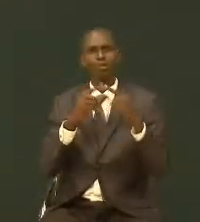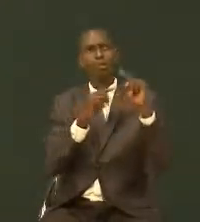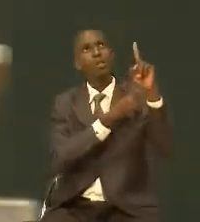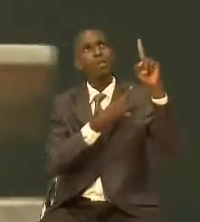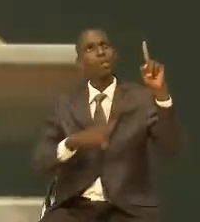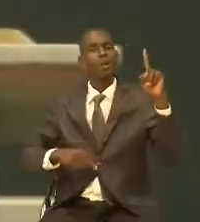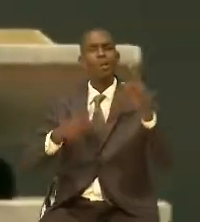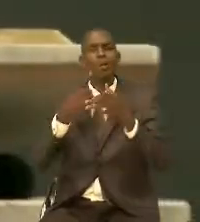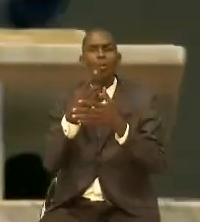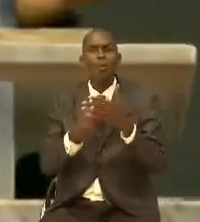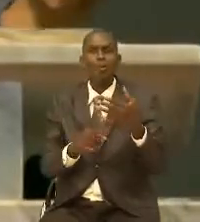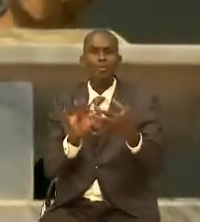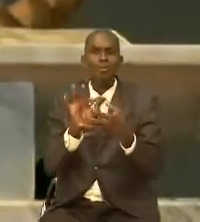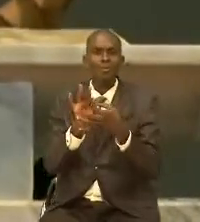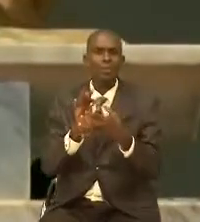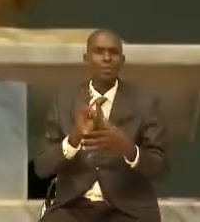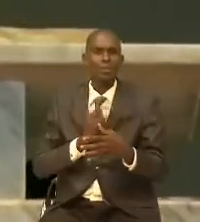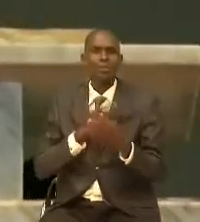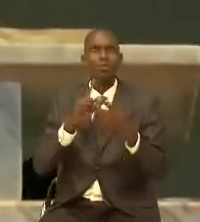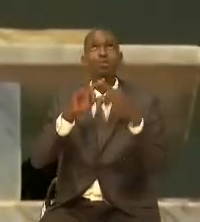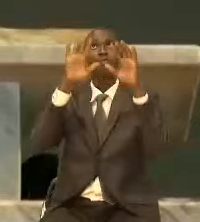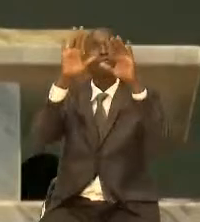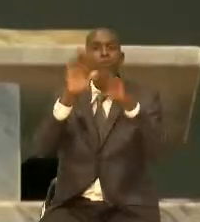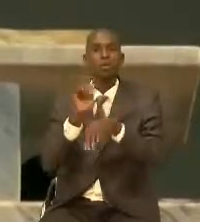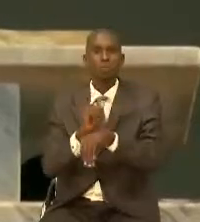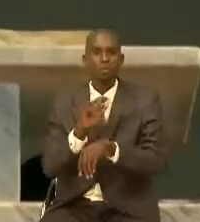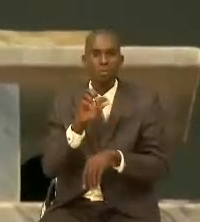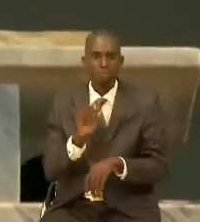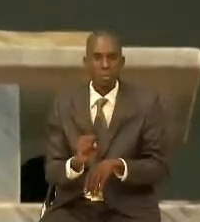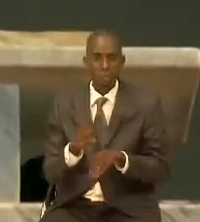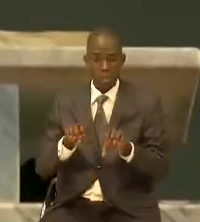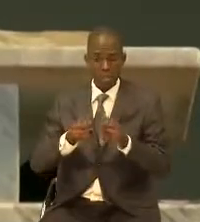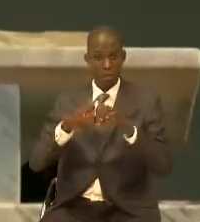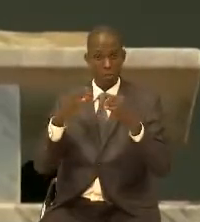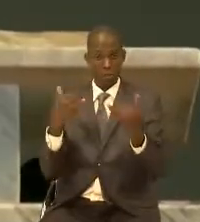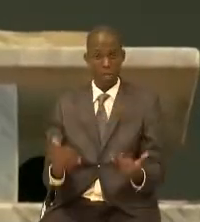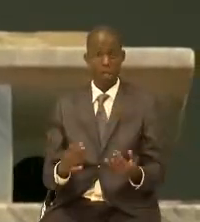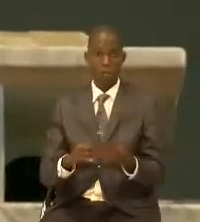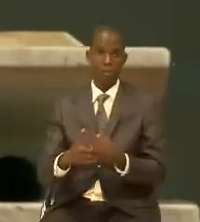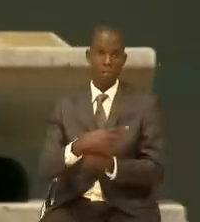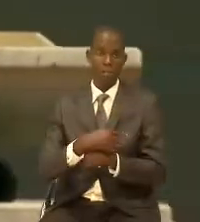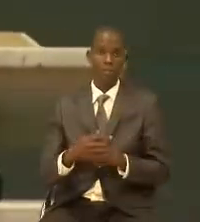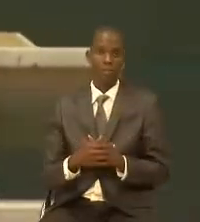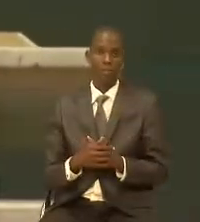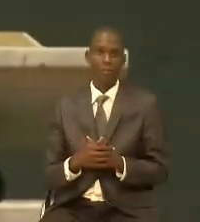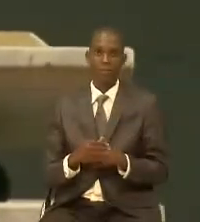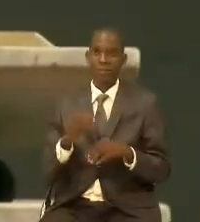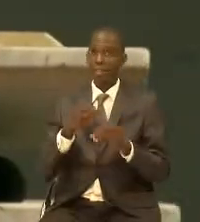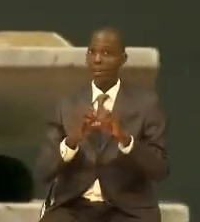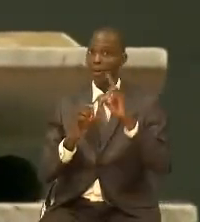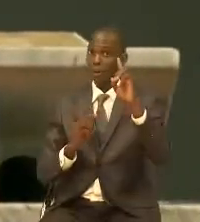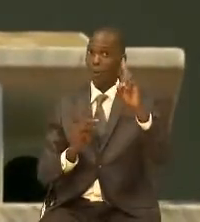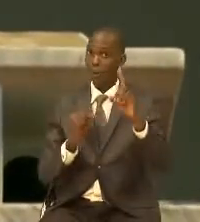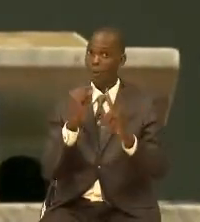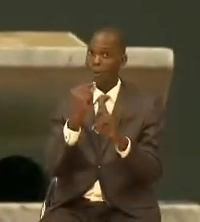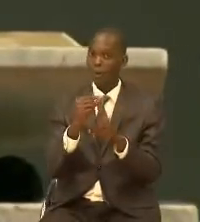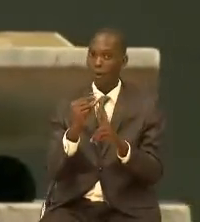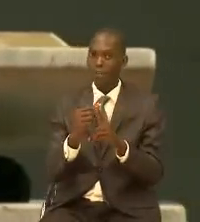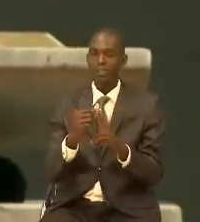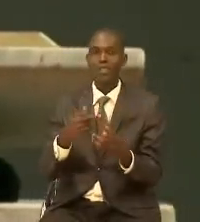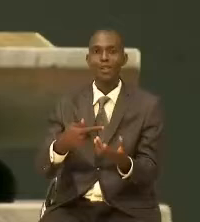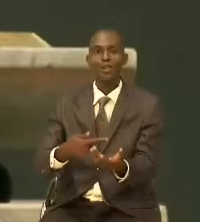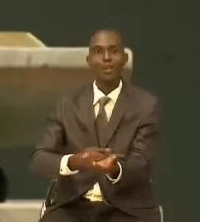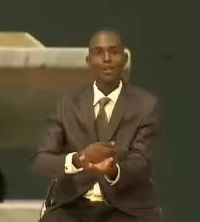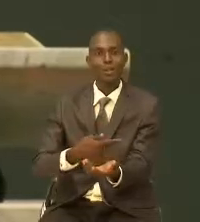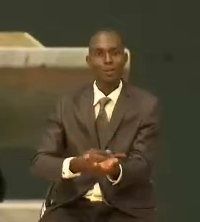us to miracles even now today it won't work gospel somebody